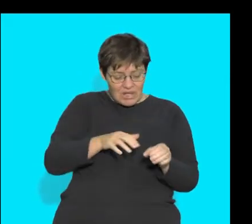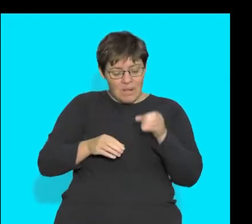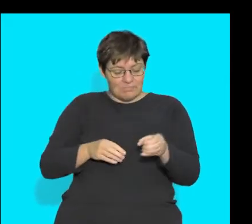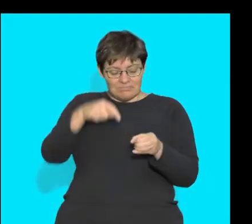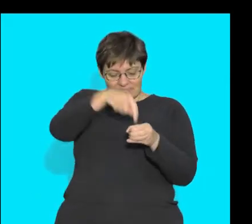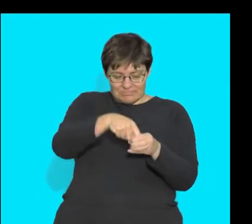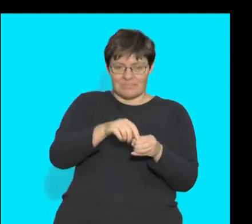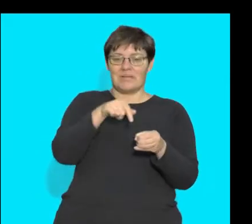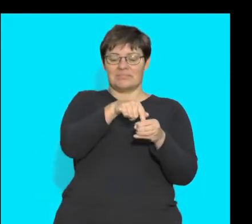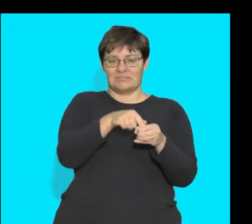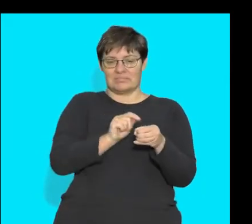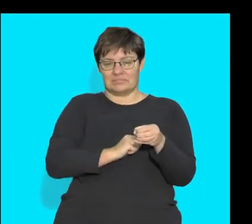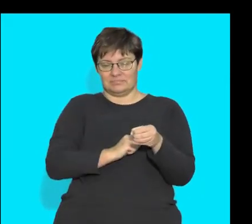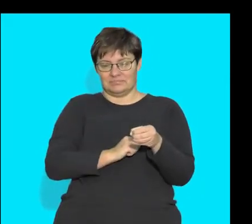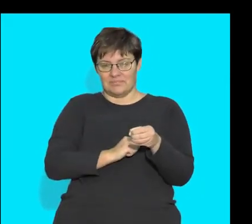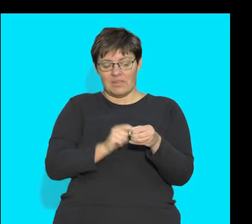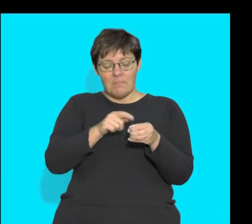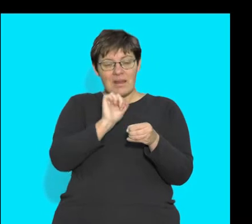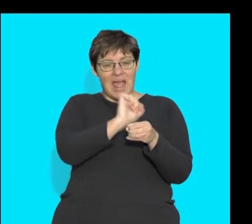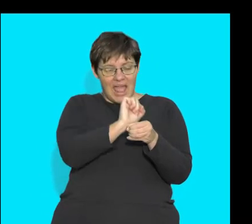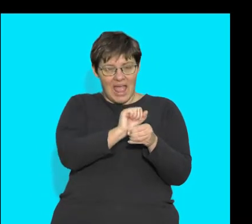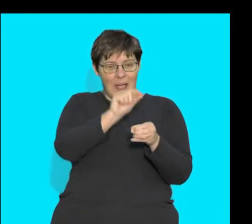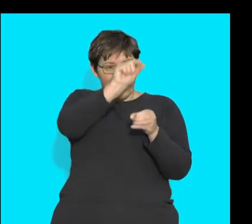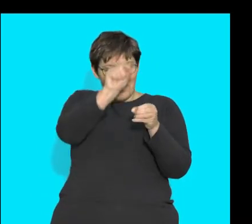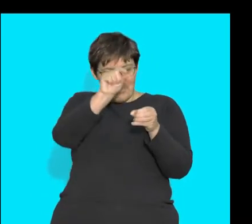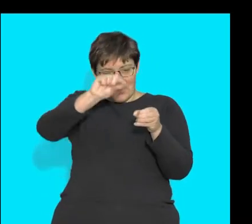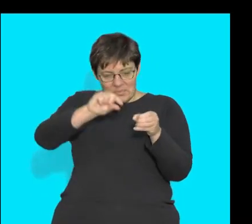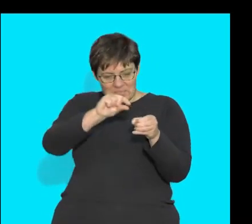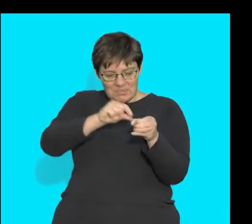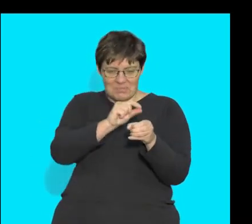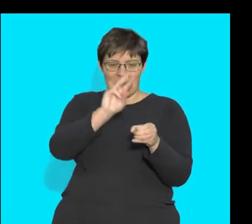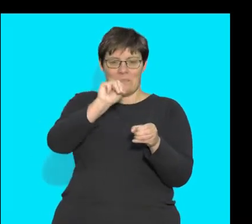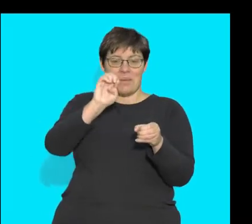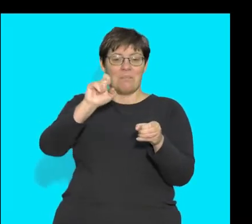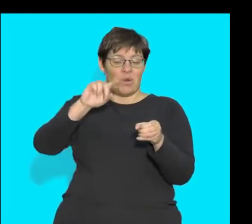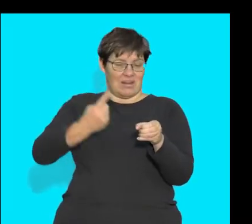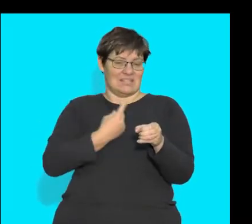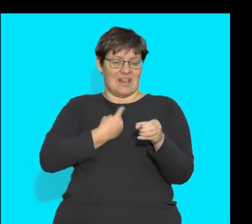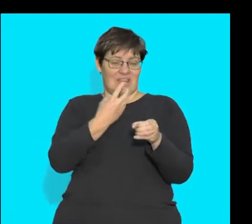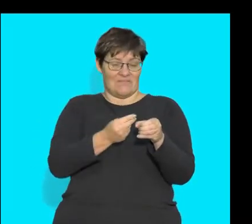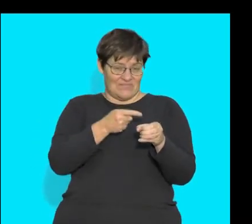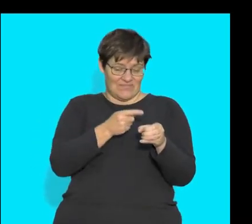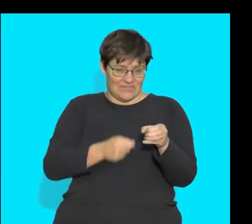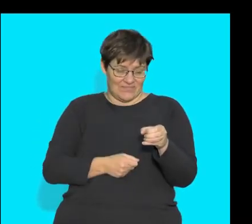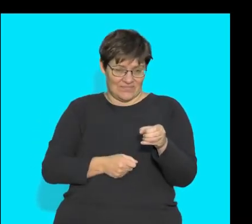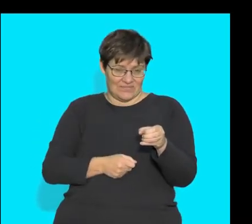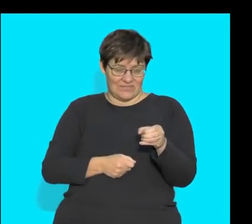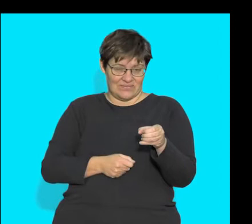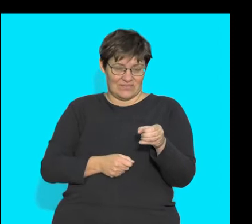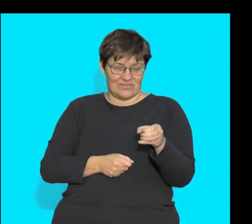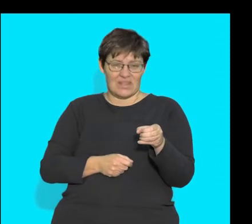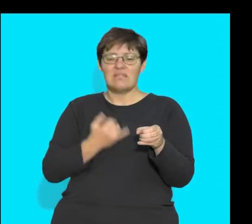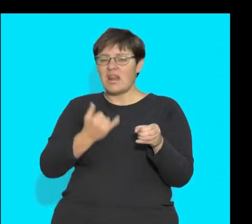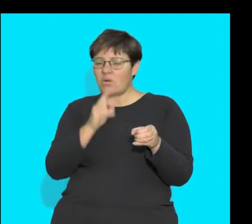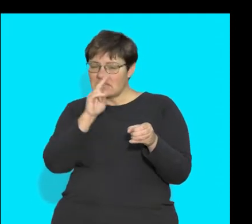in the cytoplasm, but it has a membrane of its own. And most importantly, we're going to have a